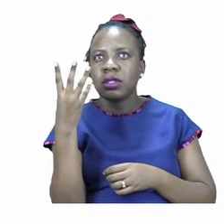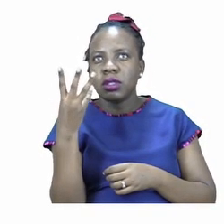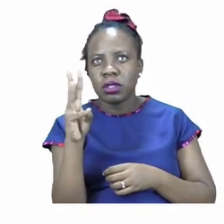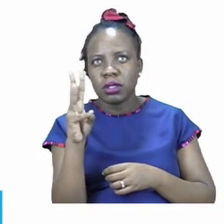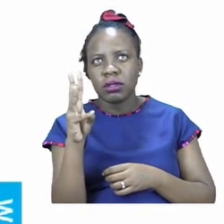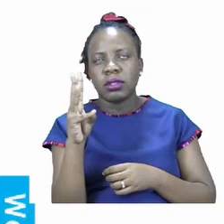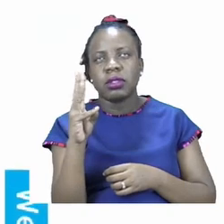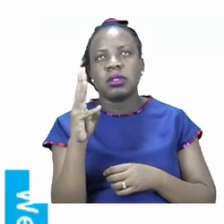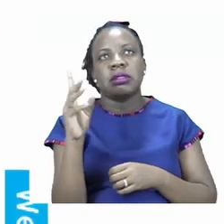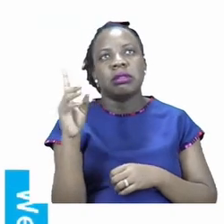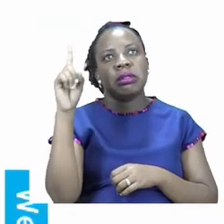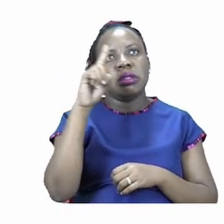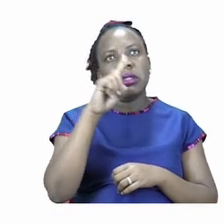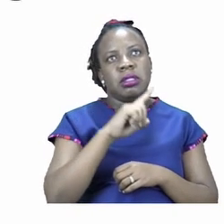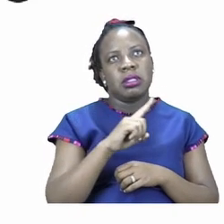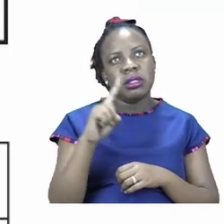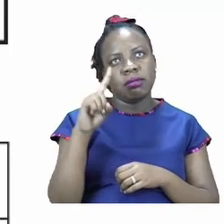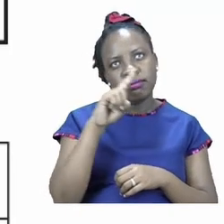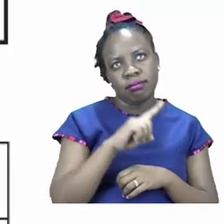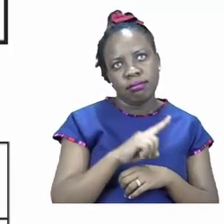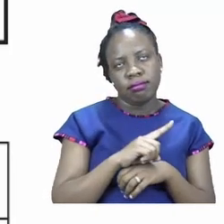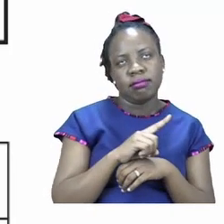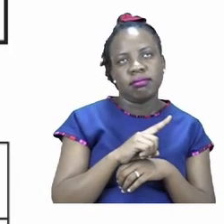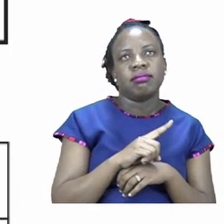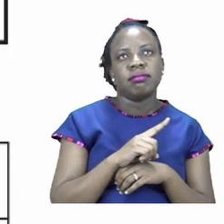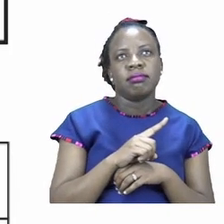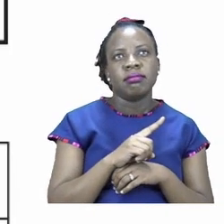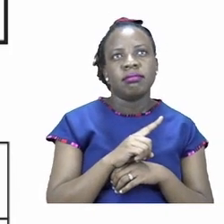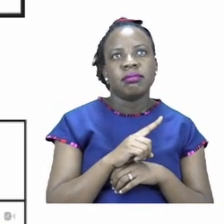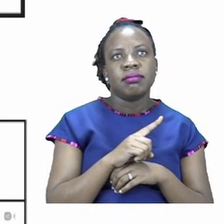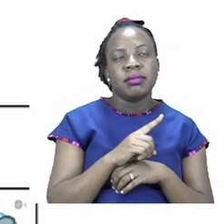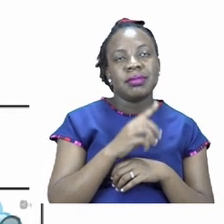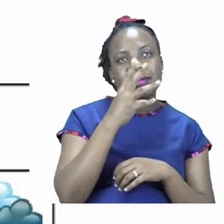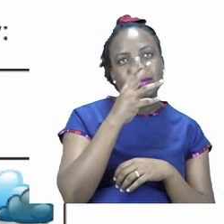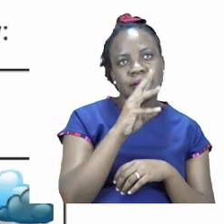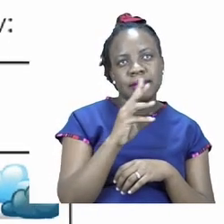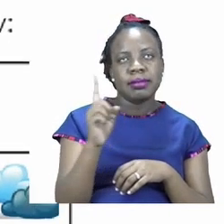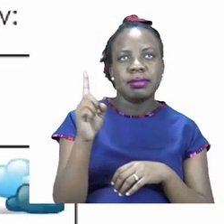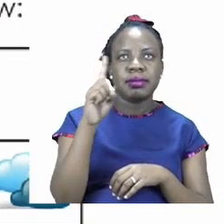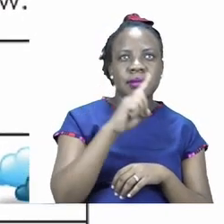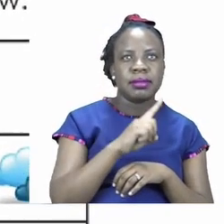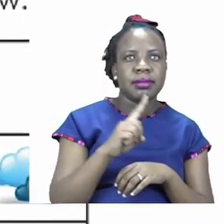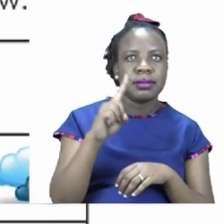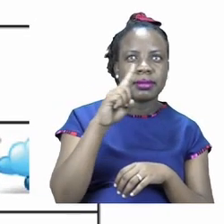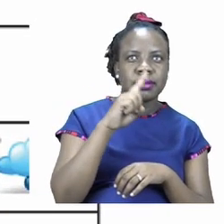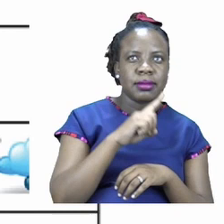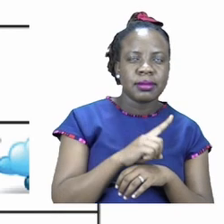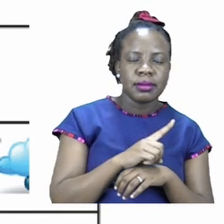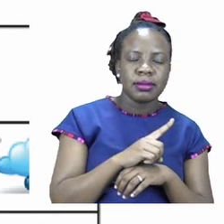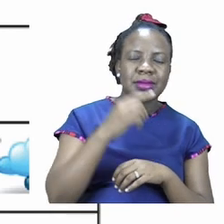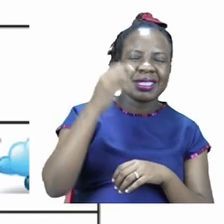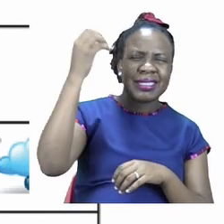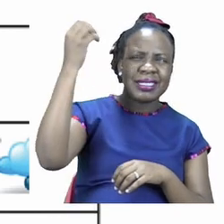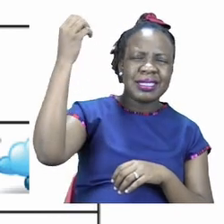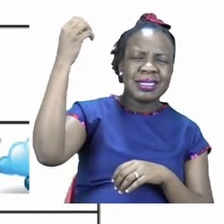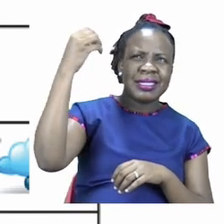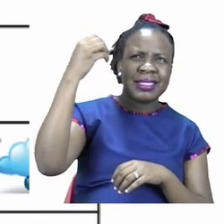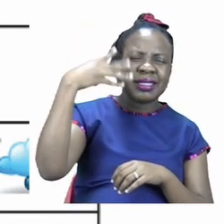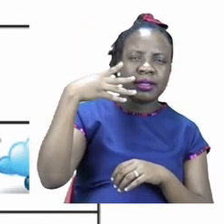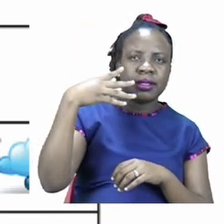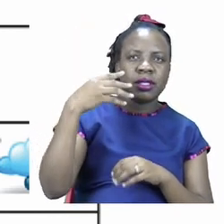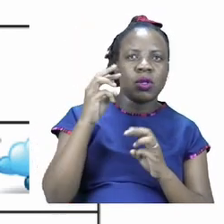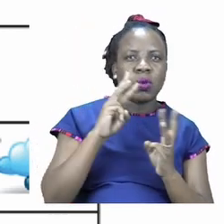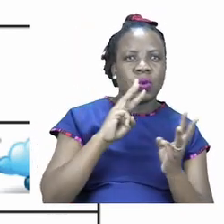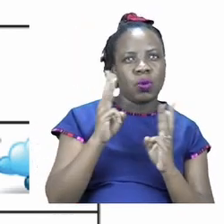6. So that means, boys and girls, there are 6 days of sunny weather.